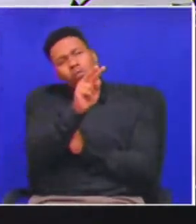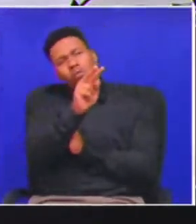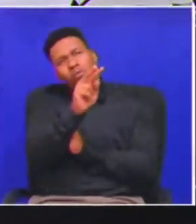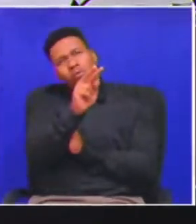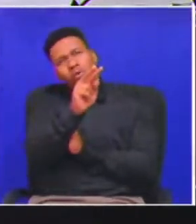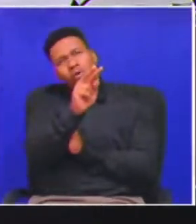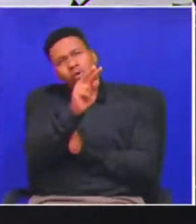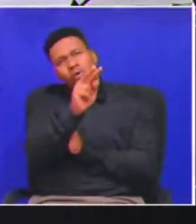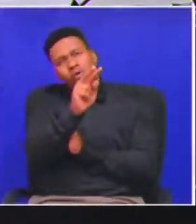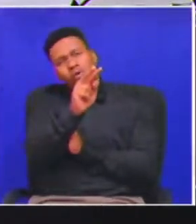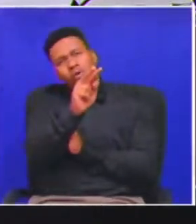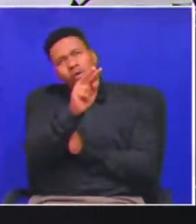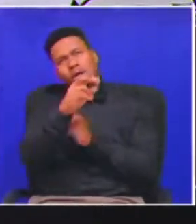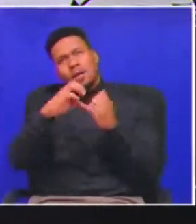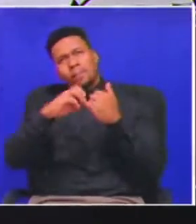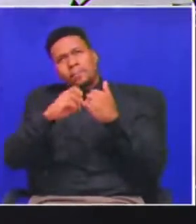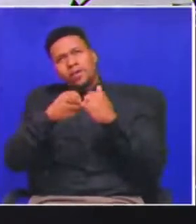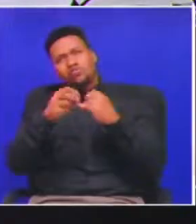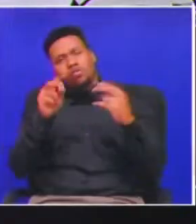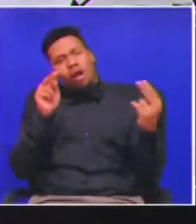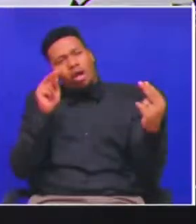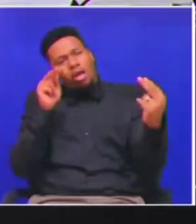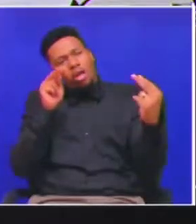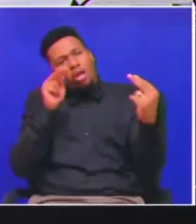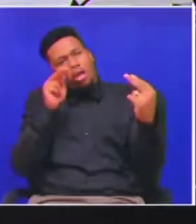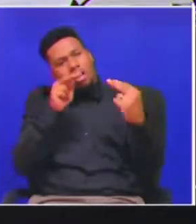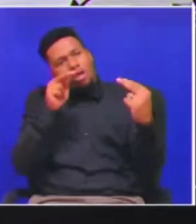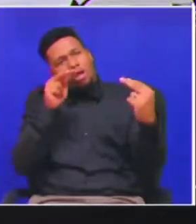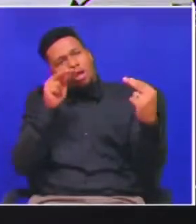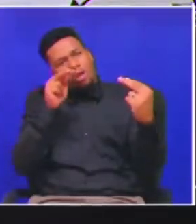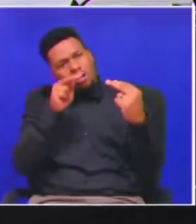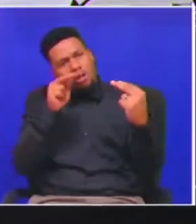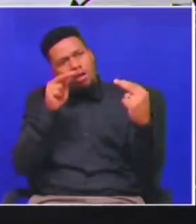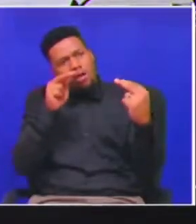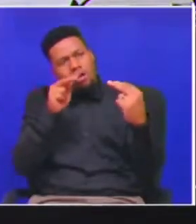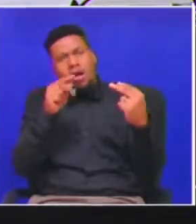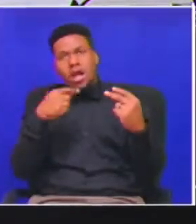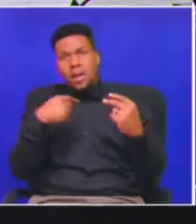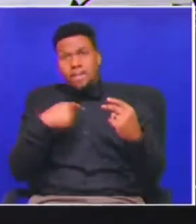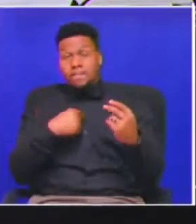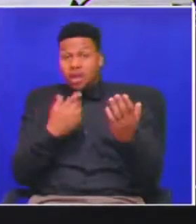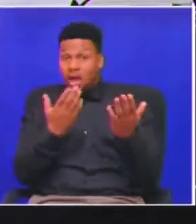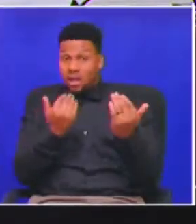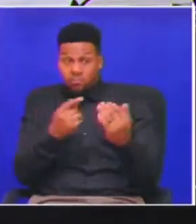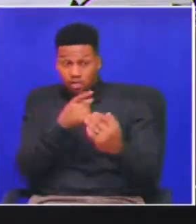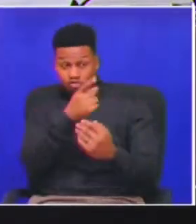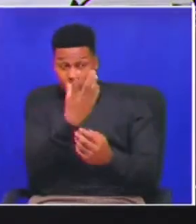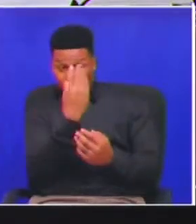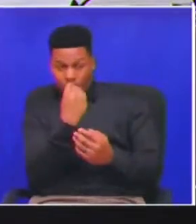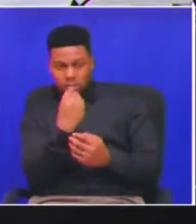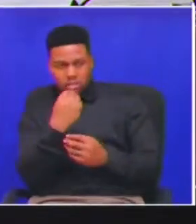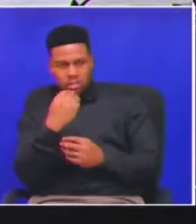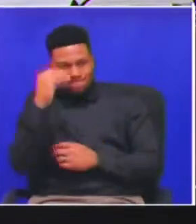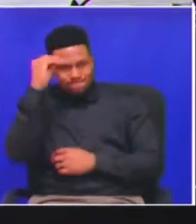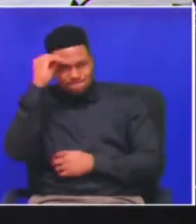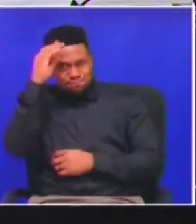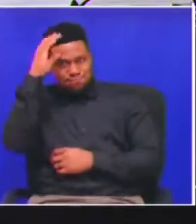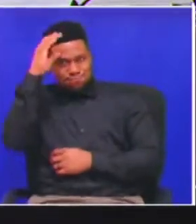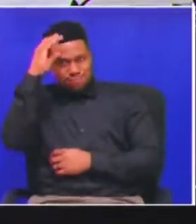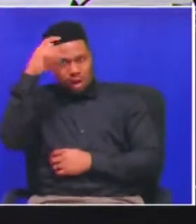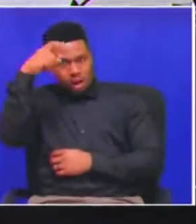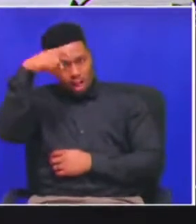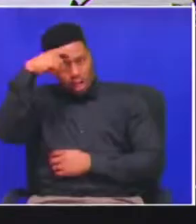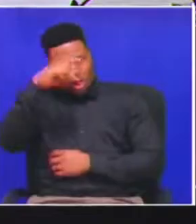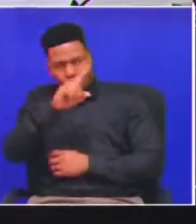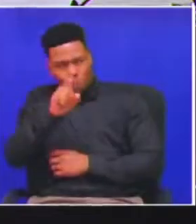locking my eyes into yours, expecting you to ask a really, really intelligent question. But